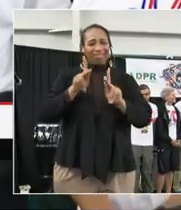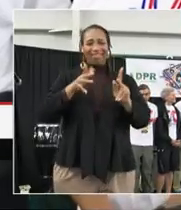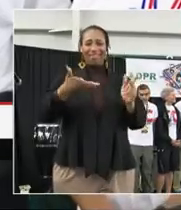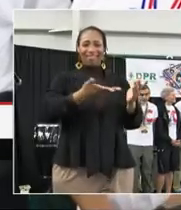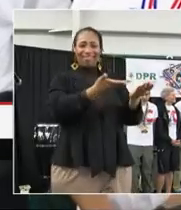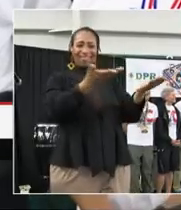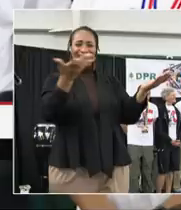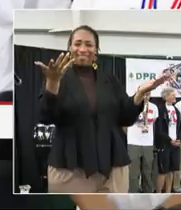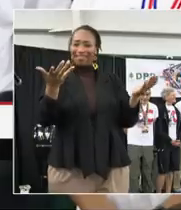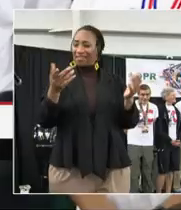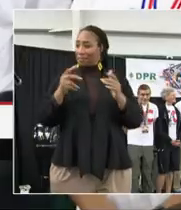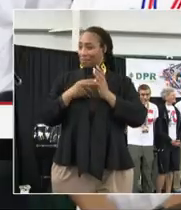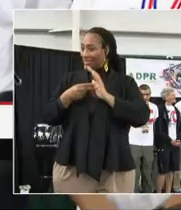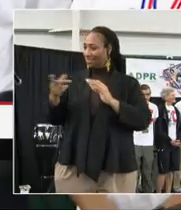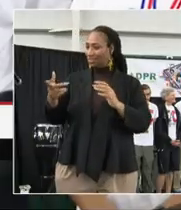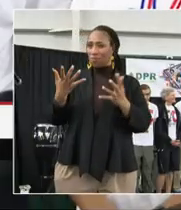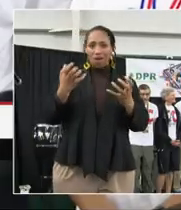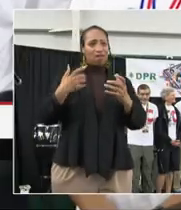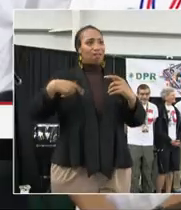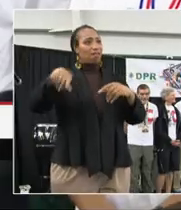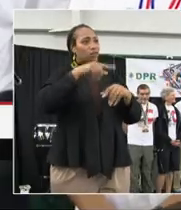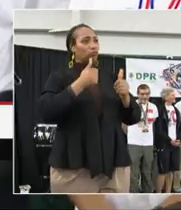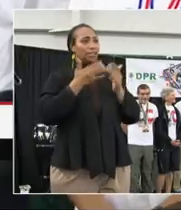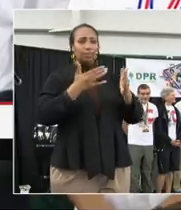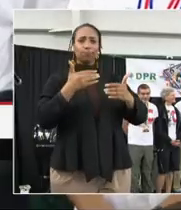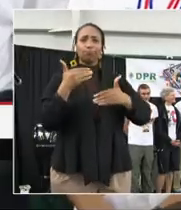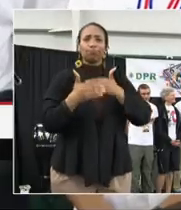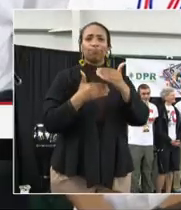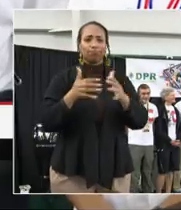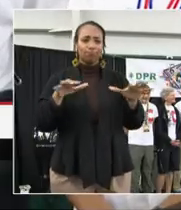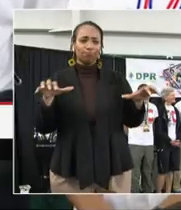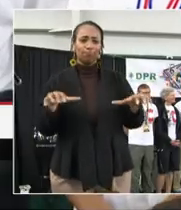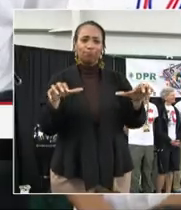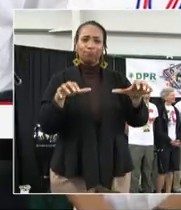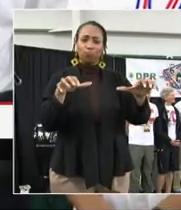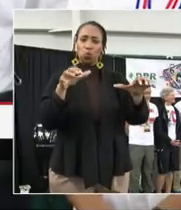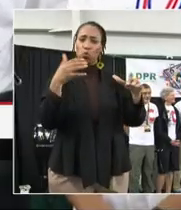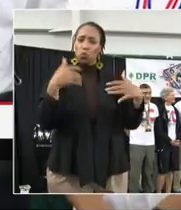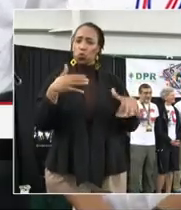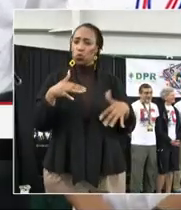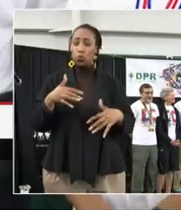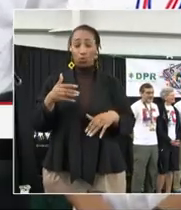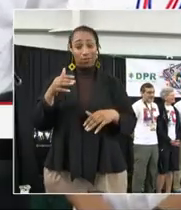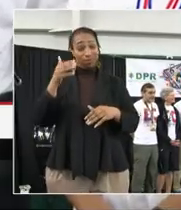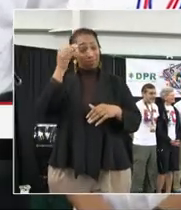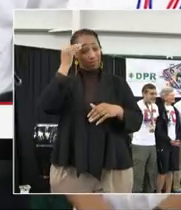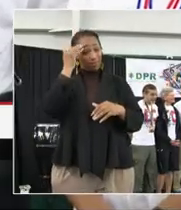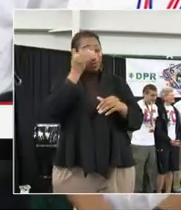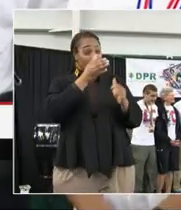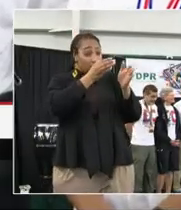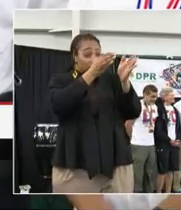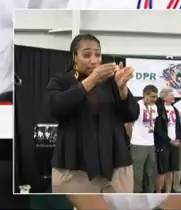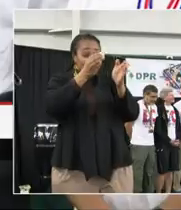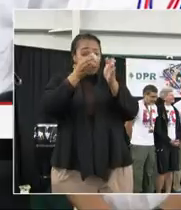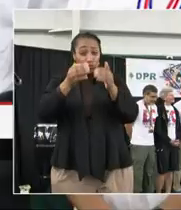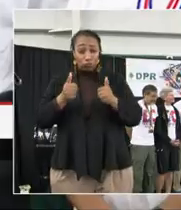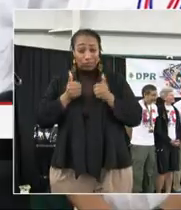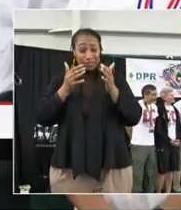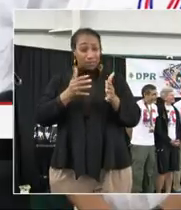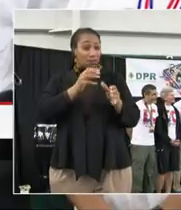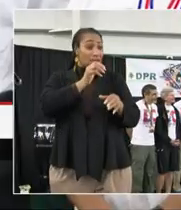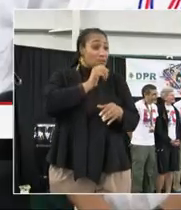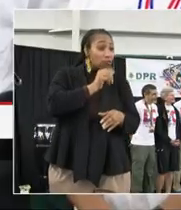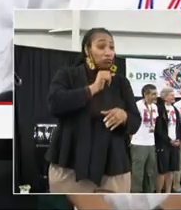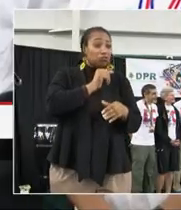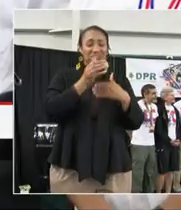making sure every resident at every age feels valued, included,